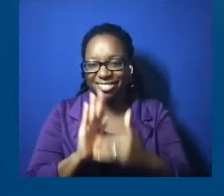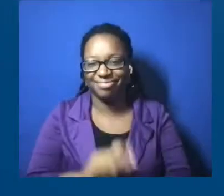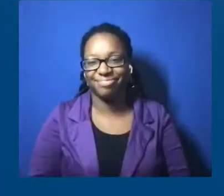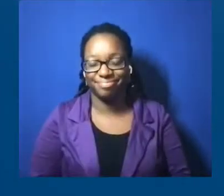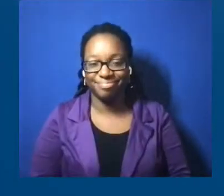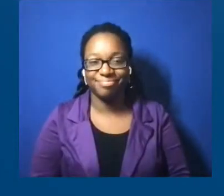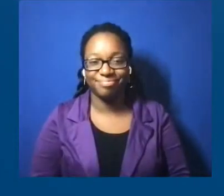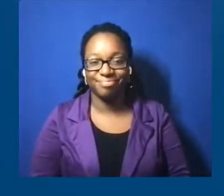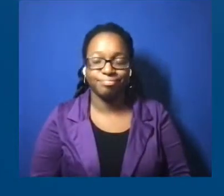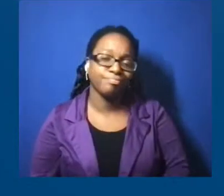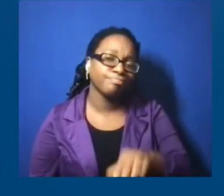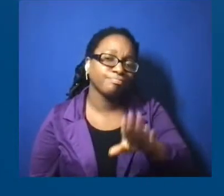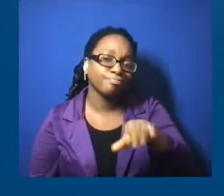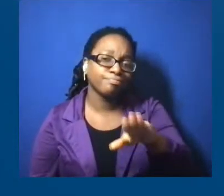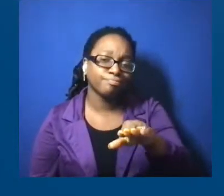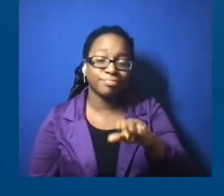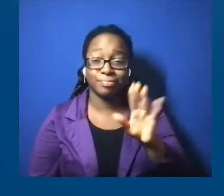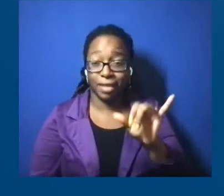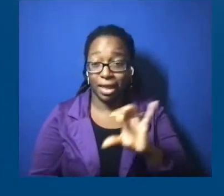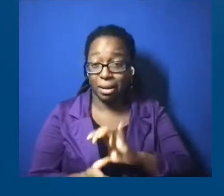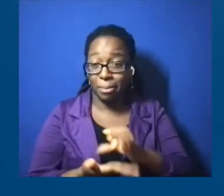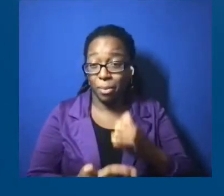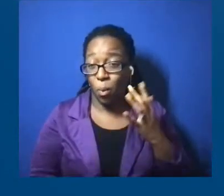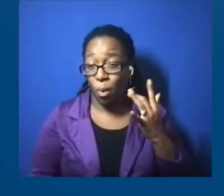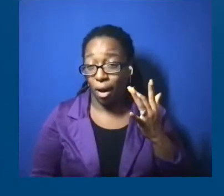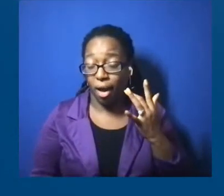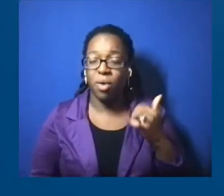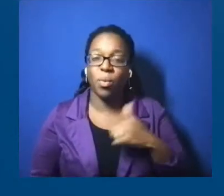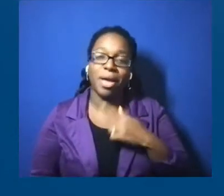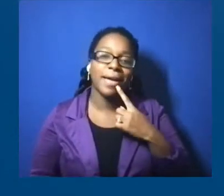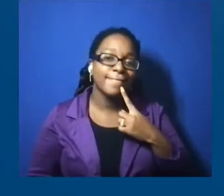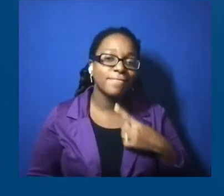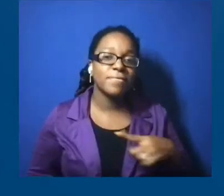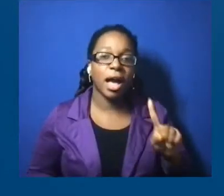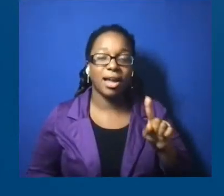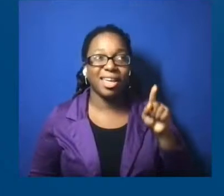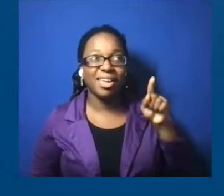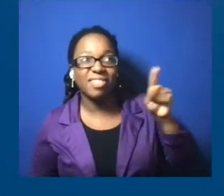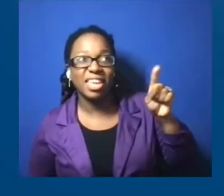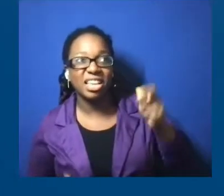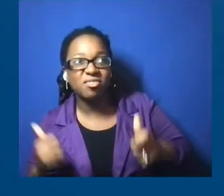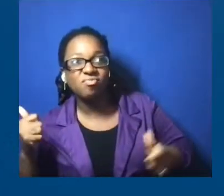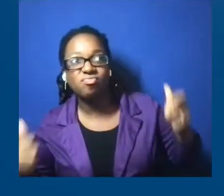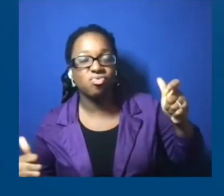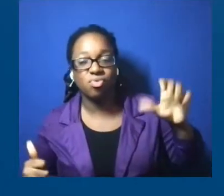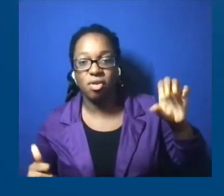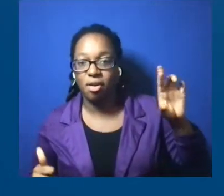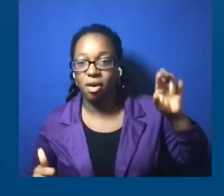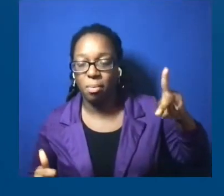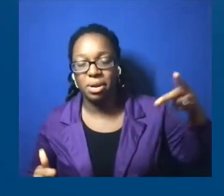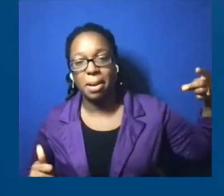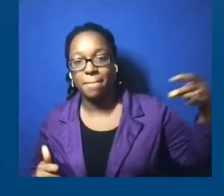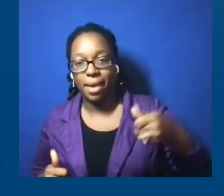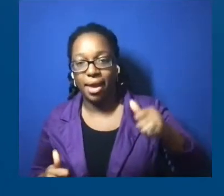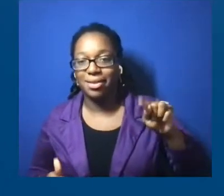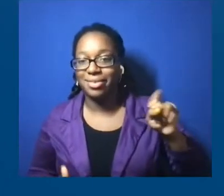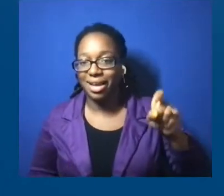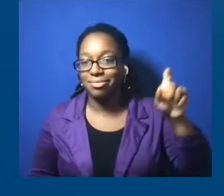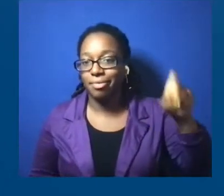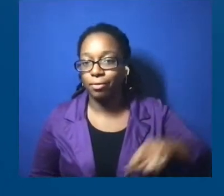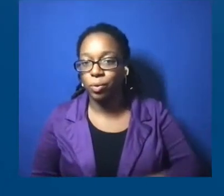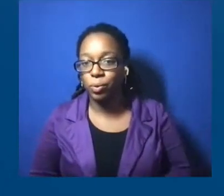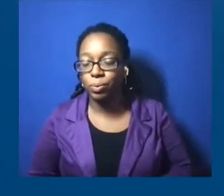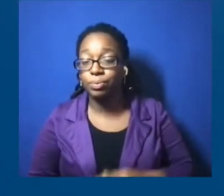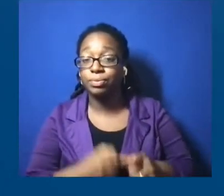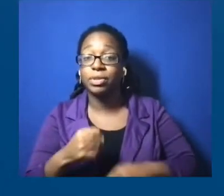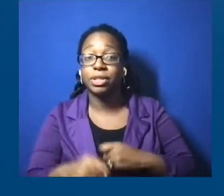Look, folks, a big part of that's because we're finally making the biggest corporations begin to pay their fair share. In 2020,